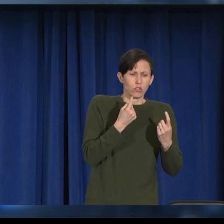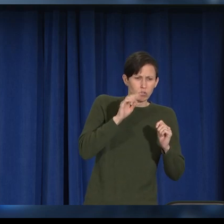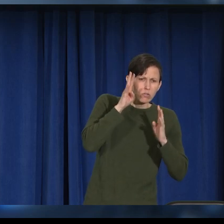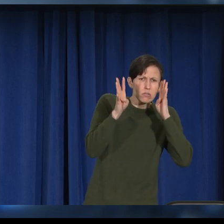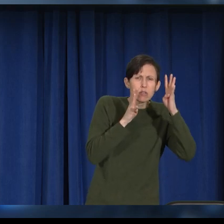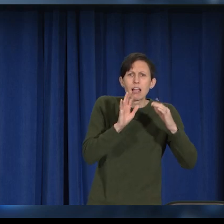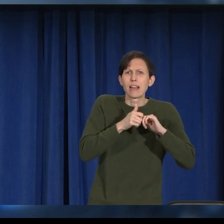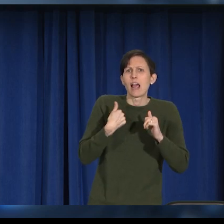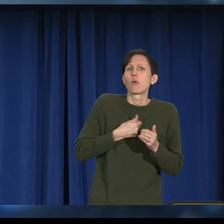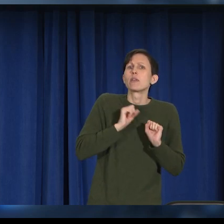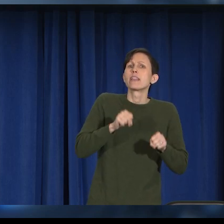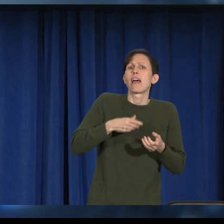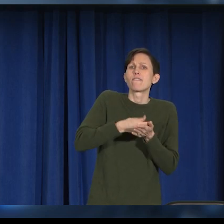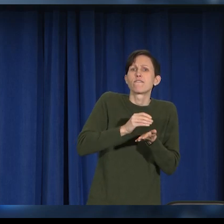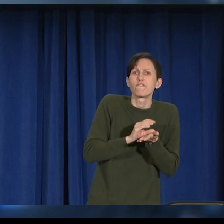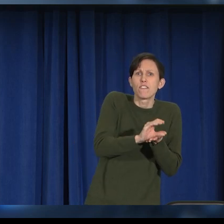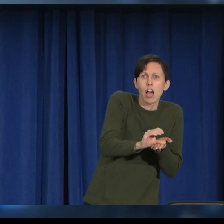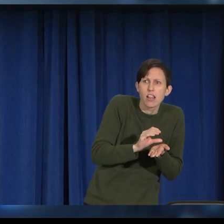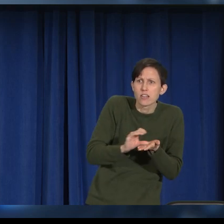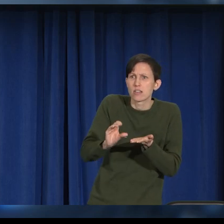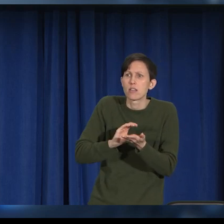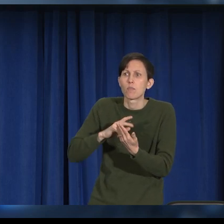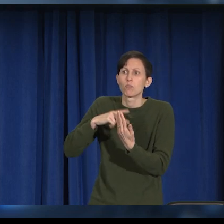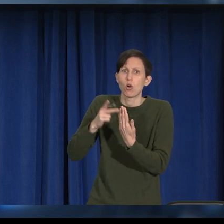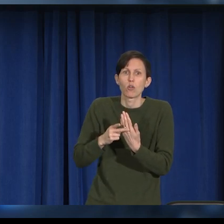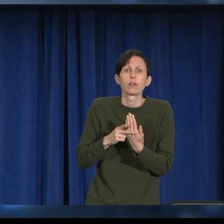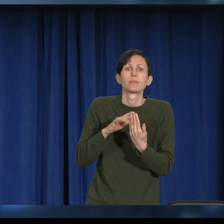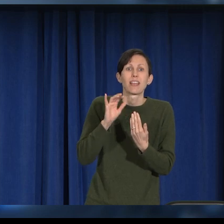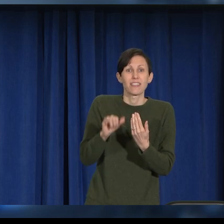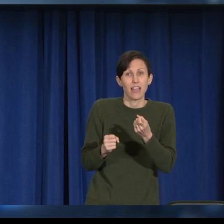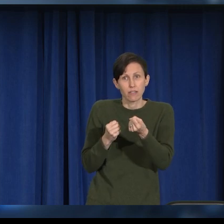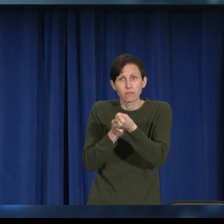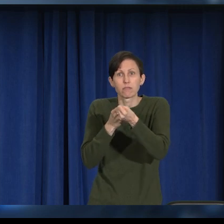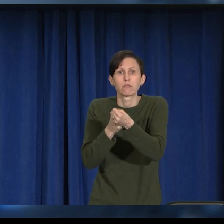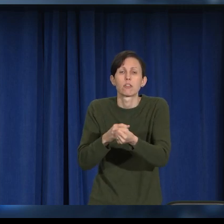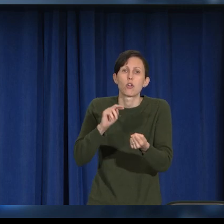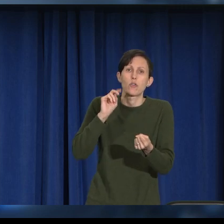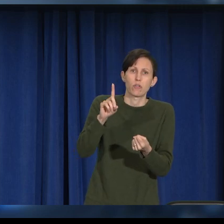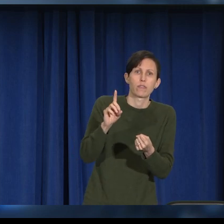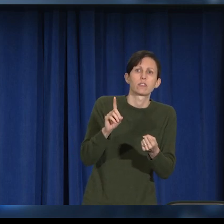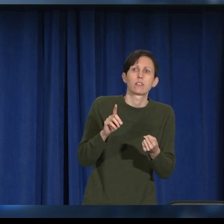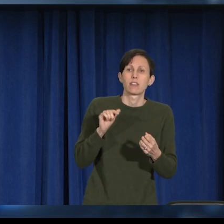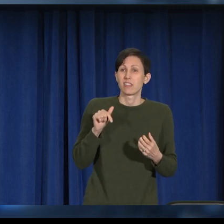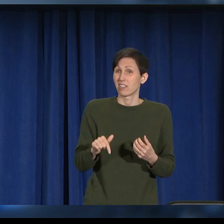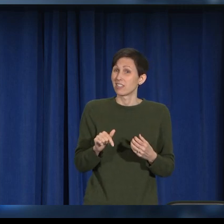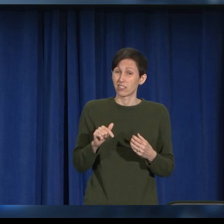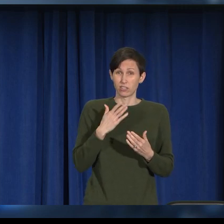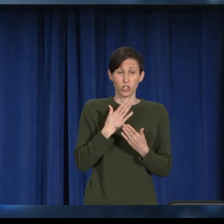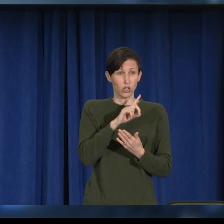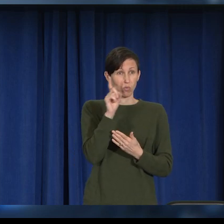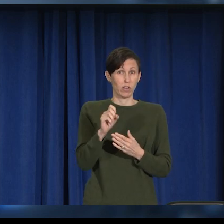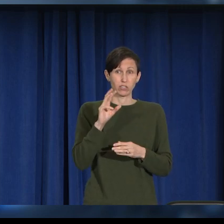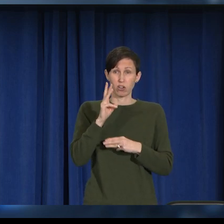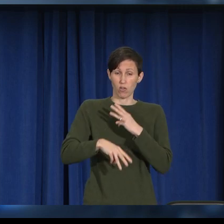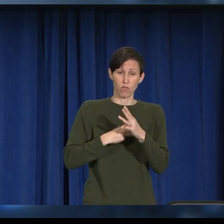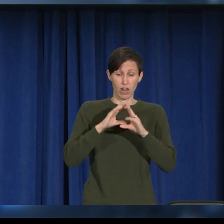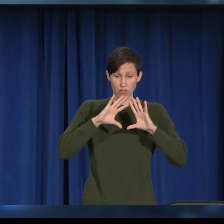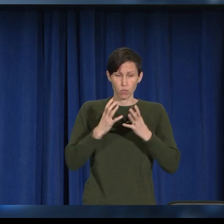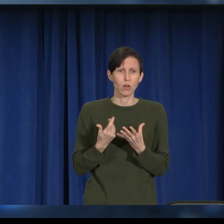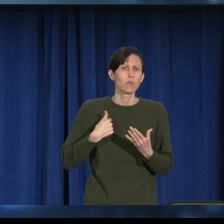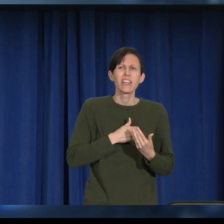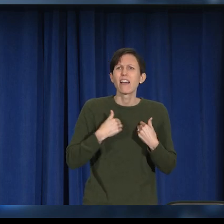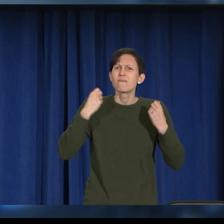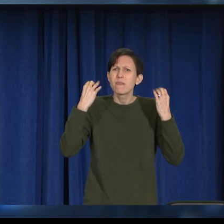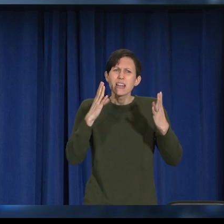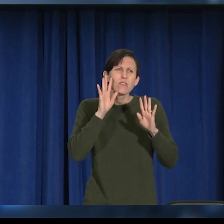actually fund programs that are neurodiversity affirming. Because this is a big question around the world, there's all these really